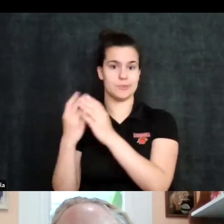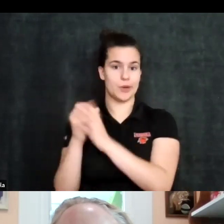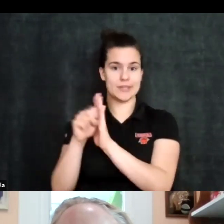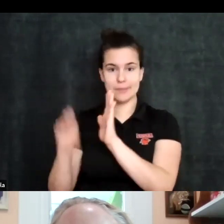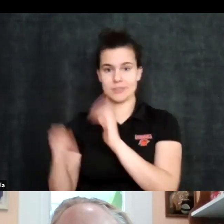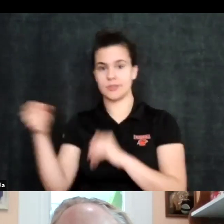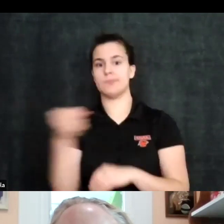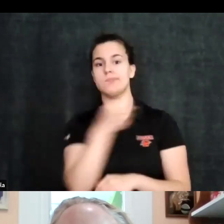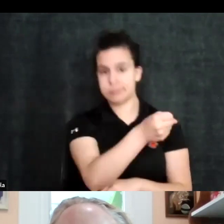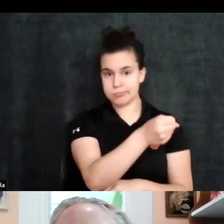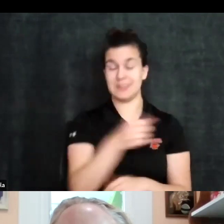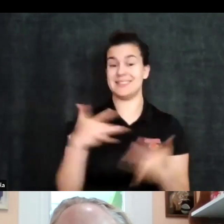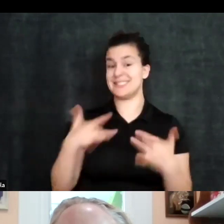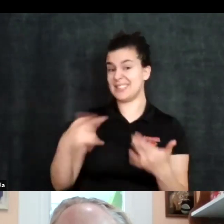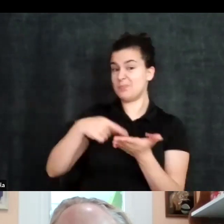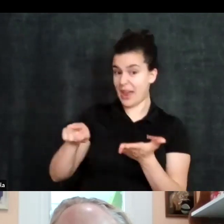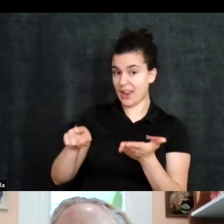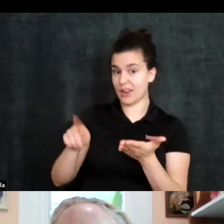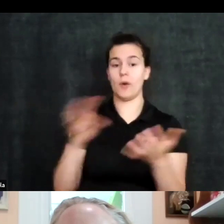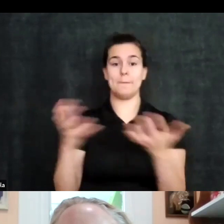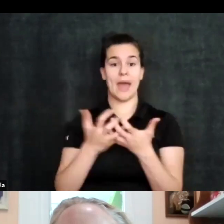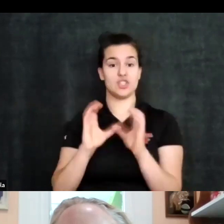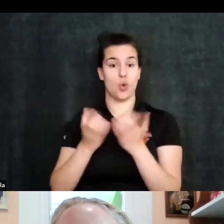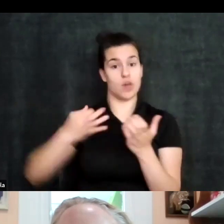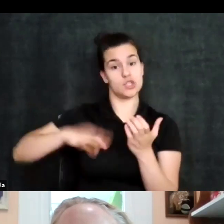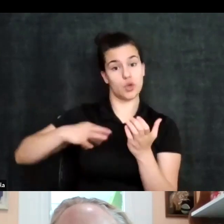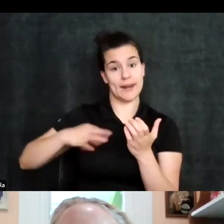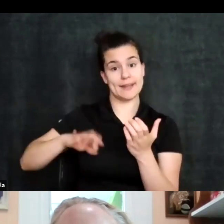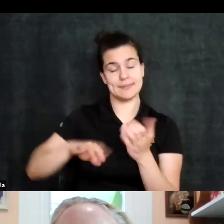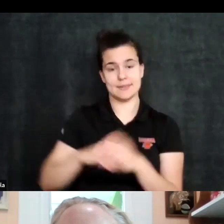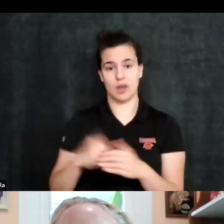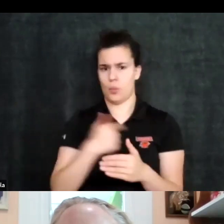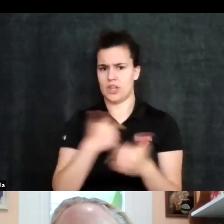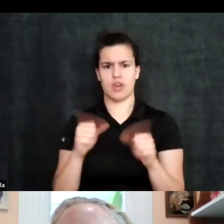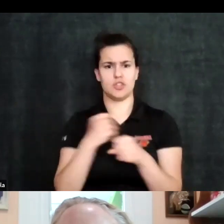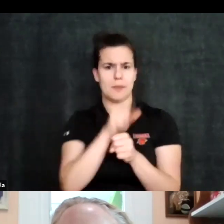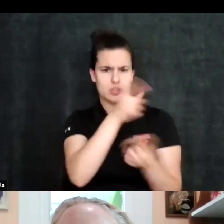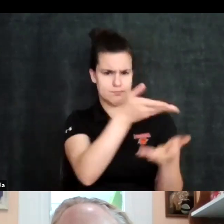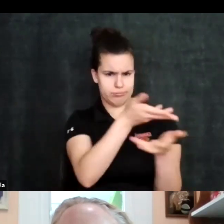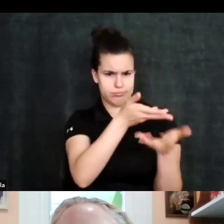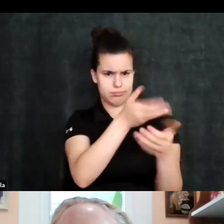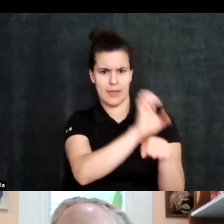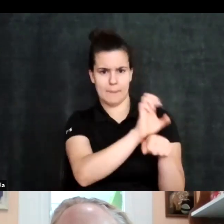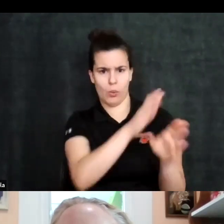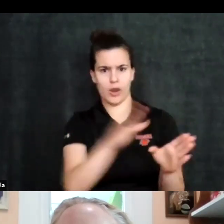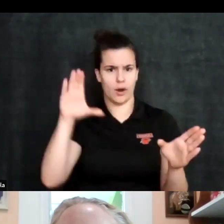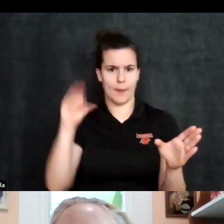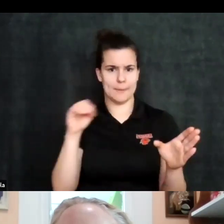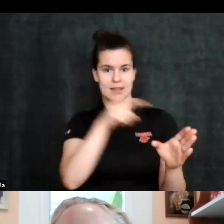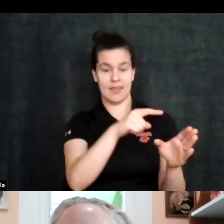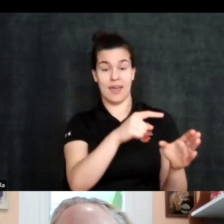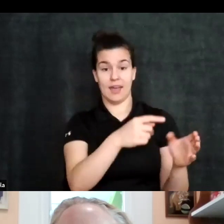getting paid for it as well. And we really try to maintain those connections with all of our employers so that they're looking to us to provide